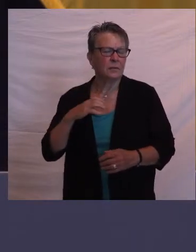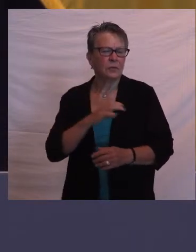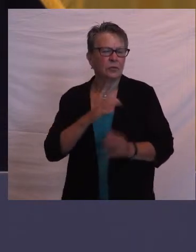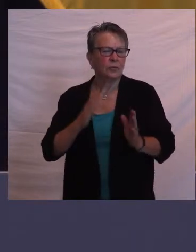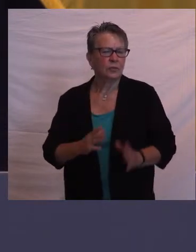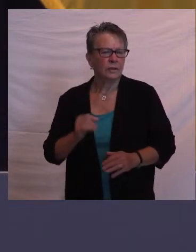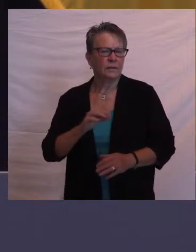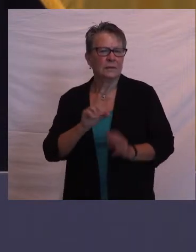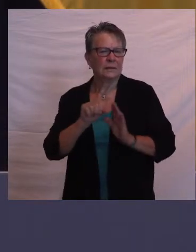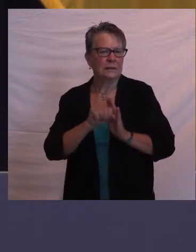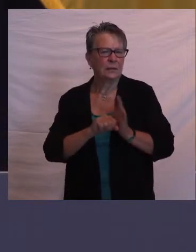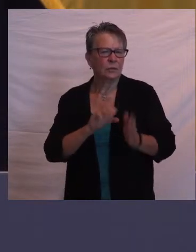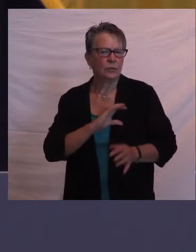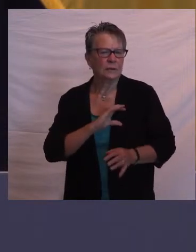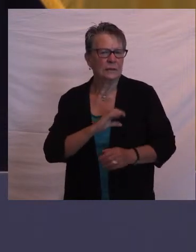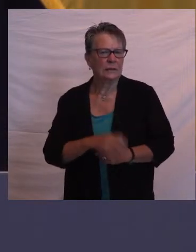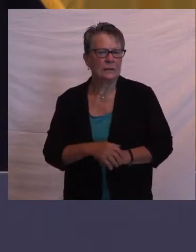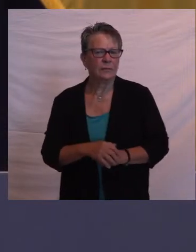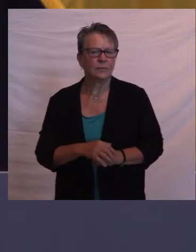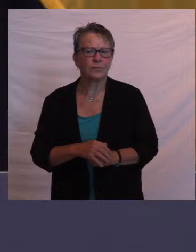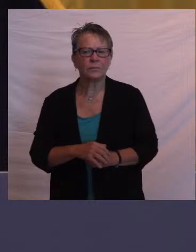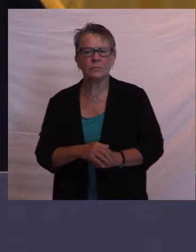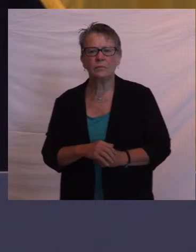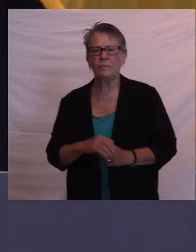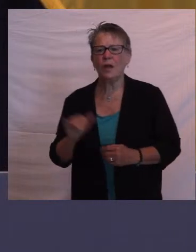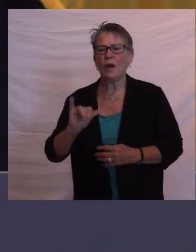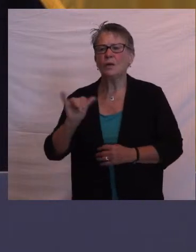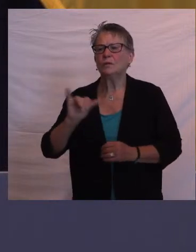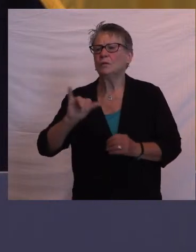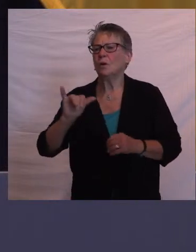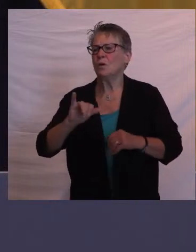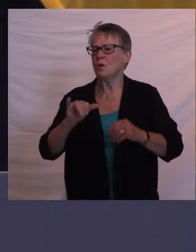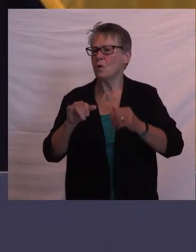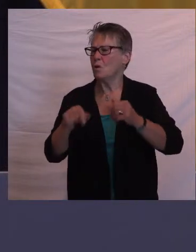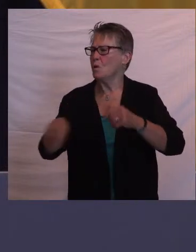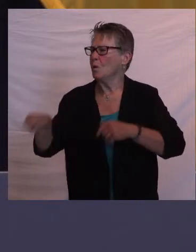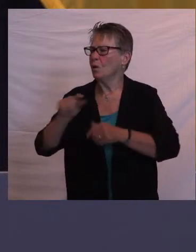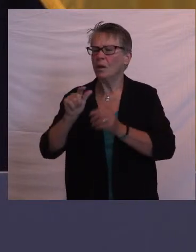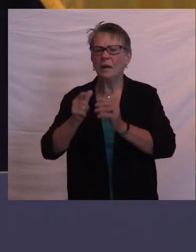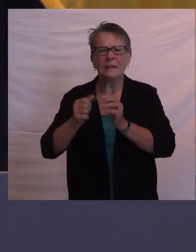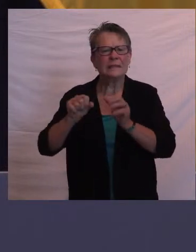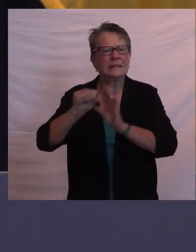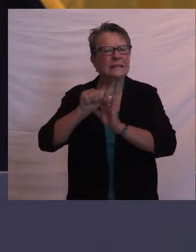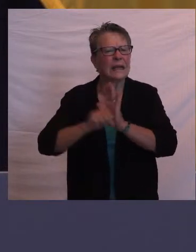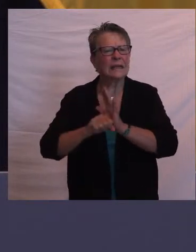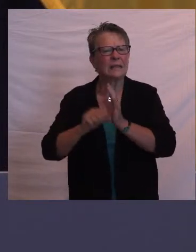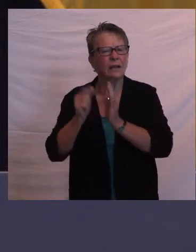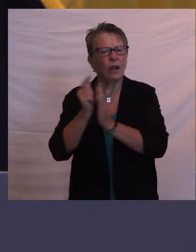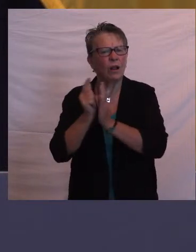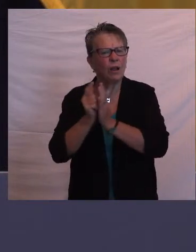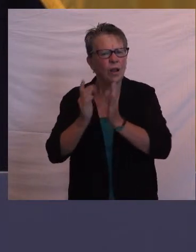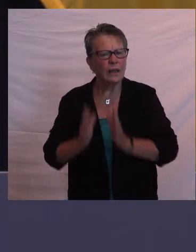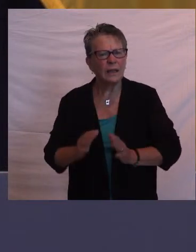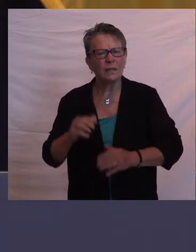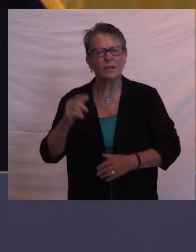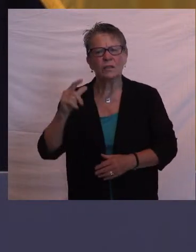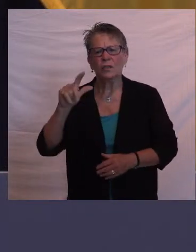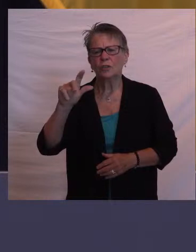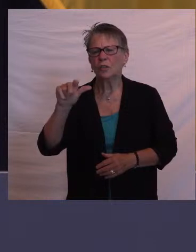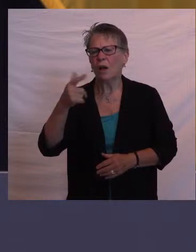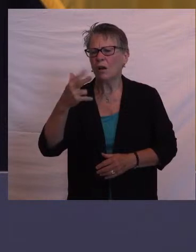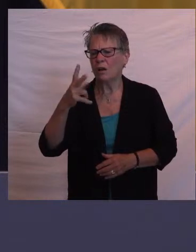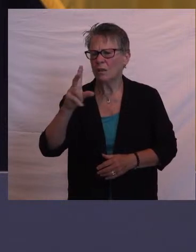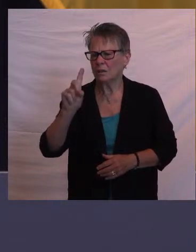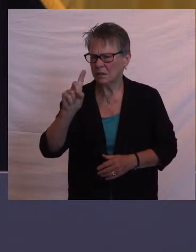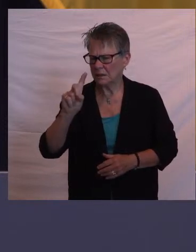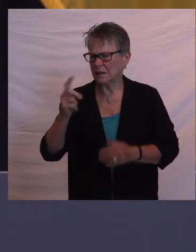have Chief Counsel Paramel Garg and a cast of thousands. Across the past now, what is coming on to 19 months, we have